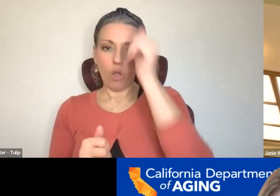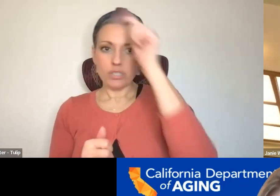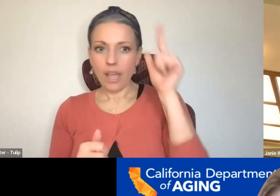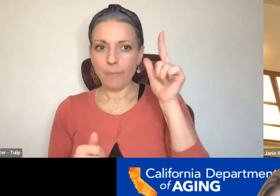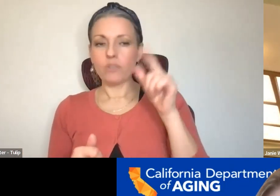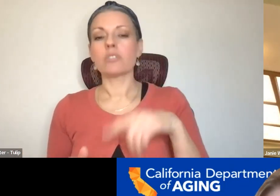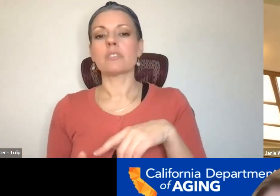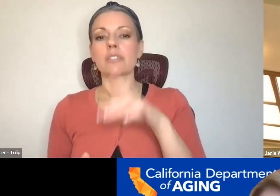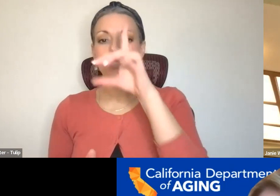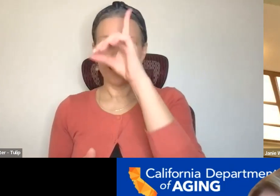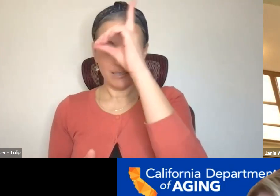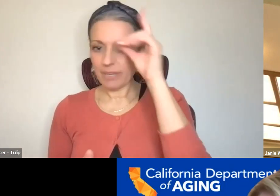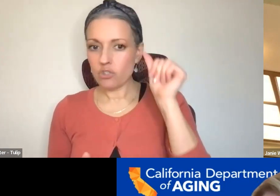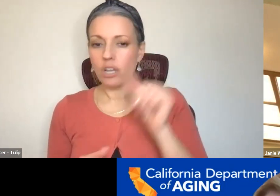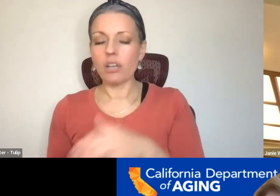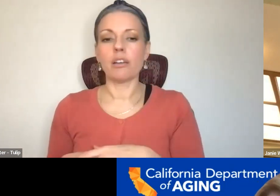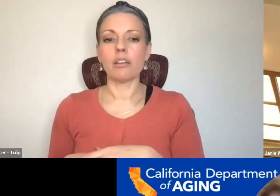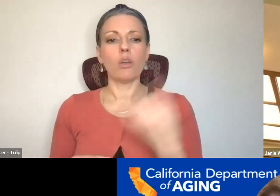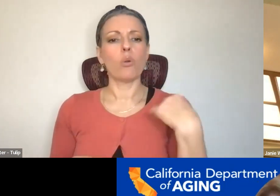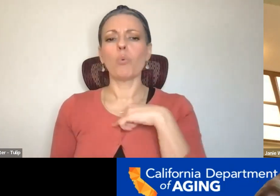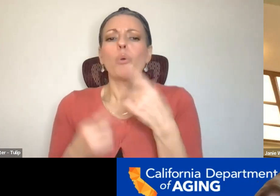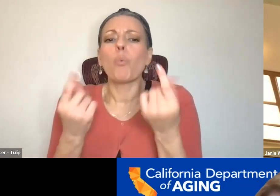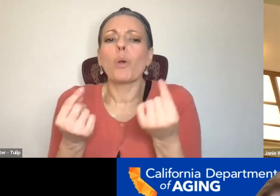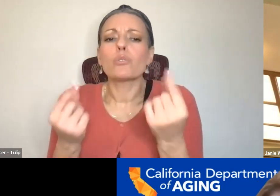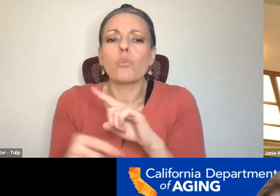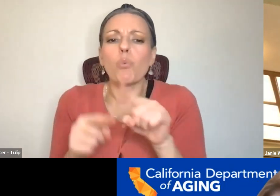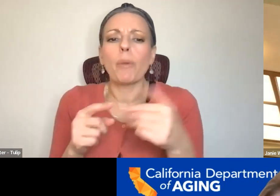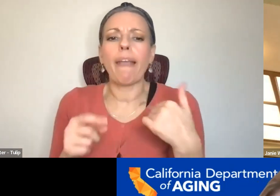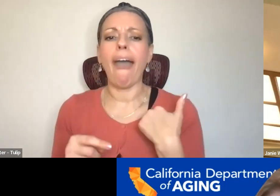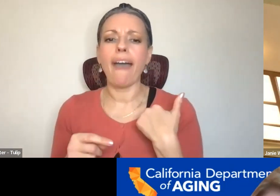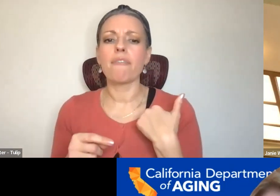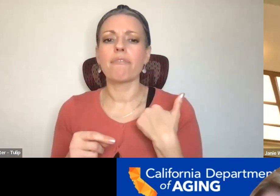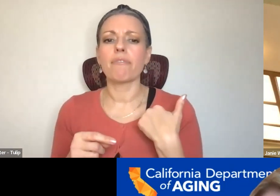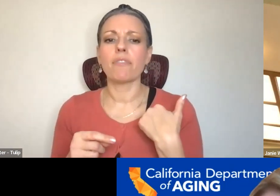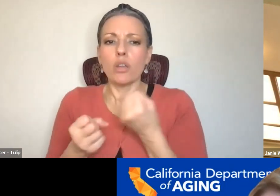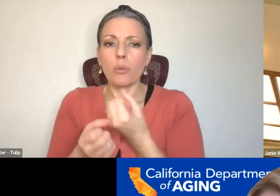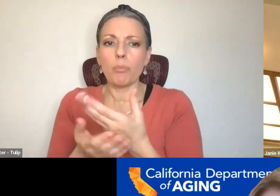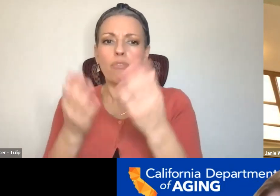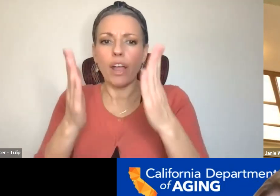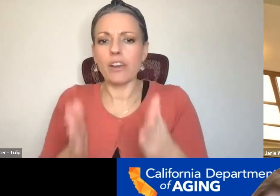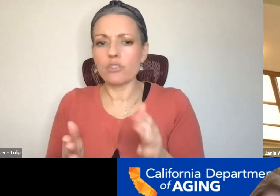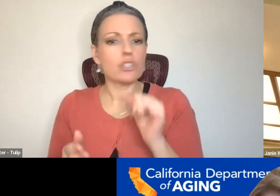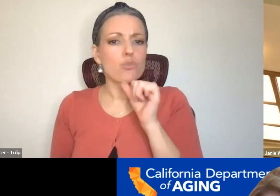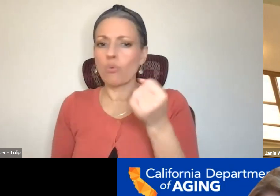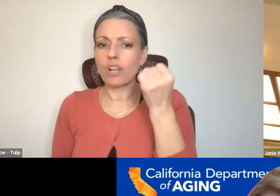knowing that, what are we going to do when we have providers who don't understand this